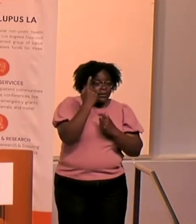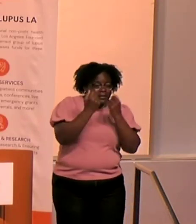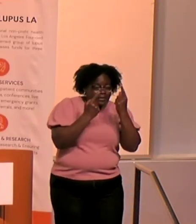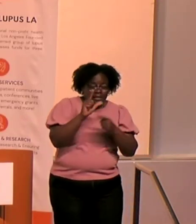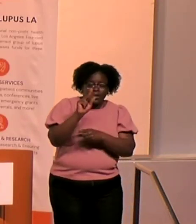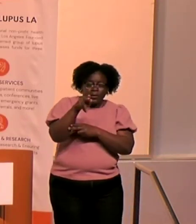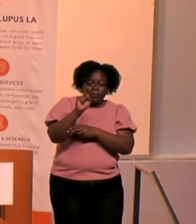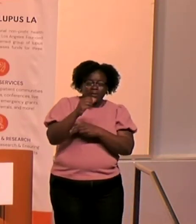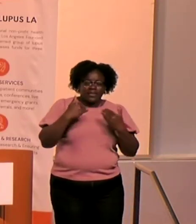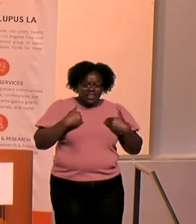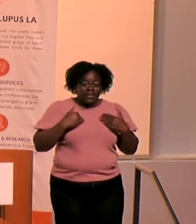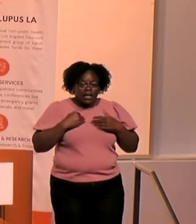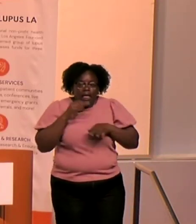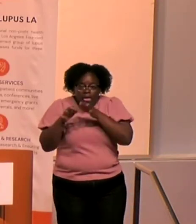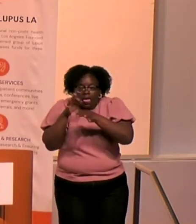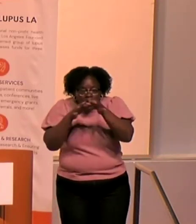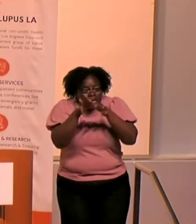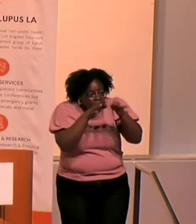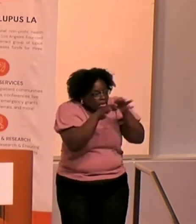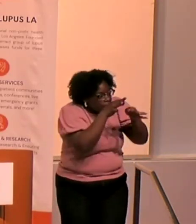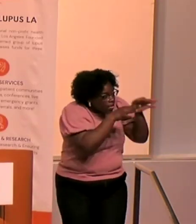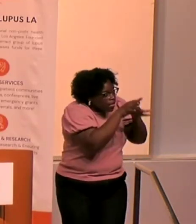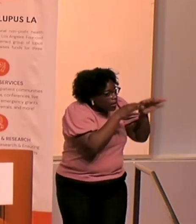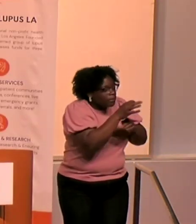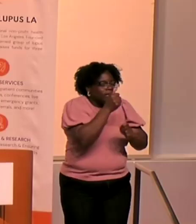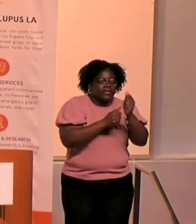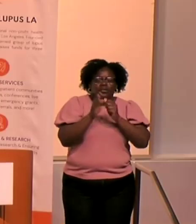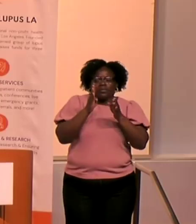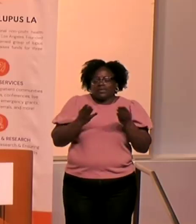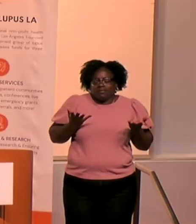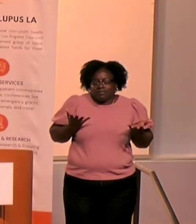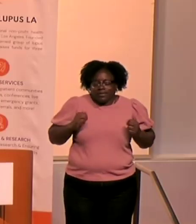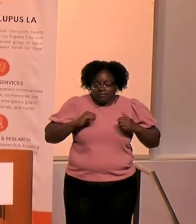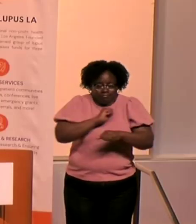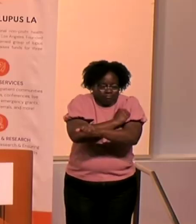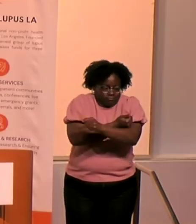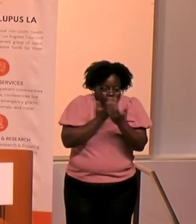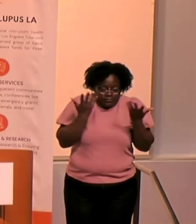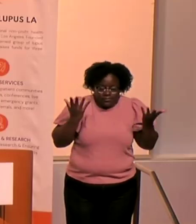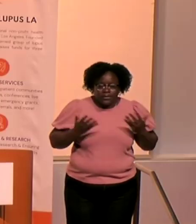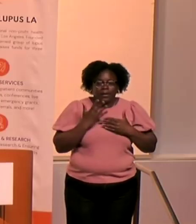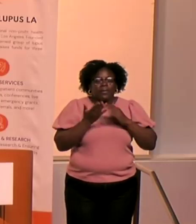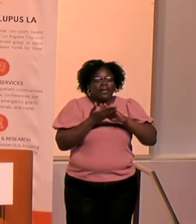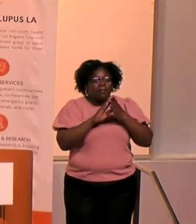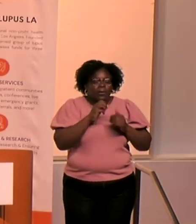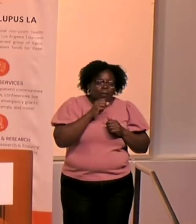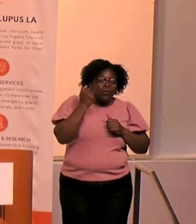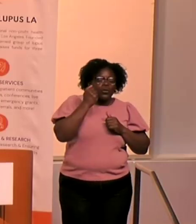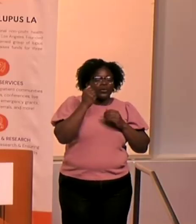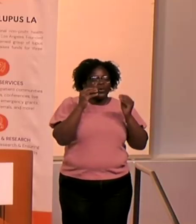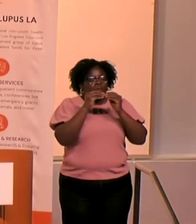to explain to every single person. But now, as I've gotten older, as I've hopefully gotten wiser, I feel like it